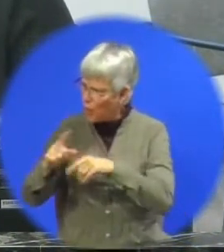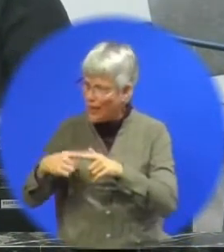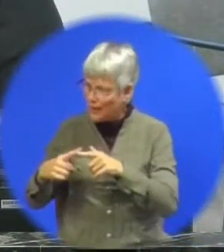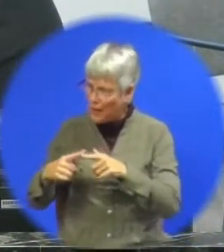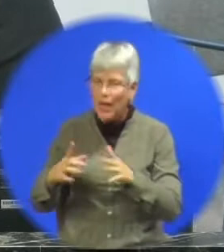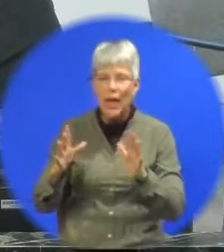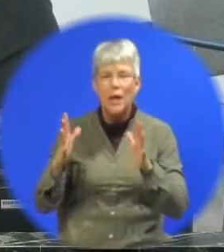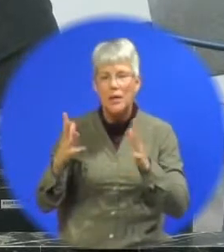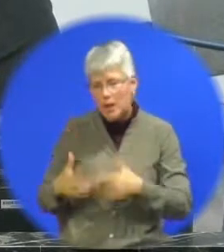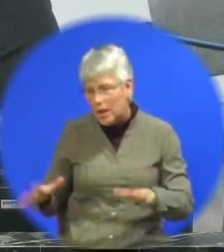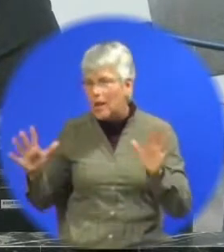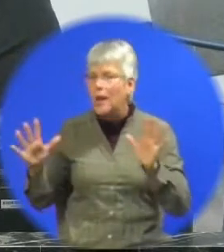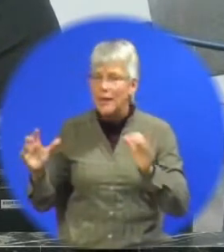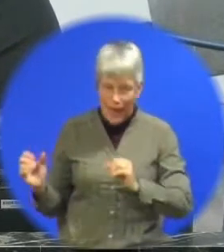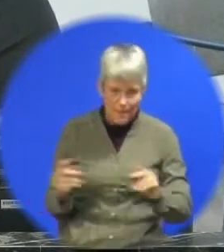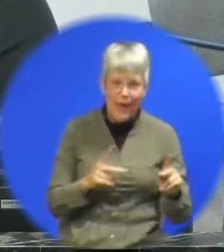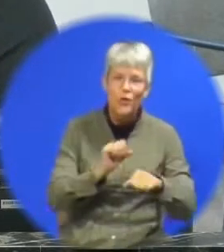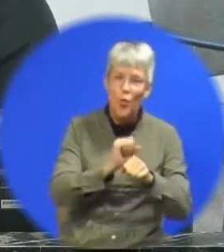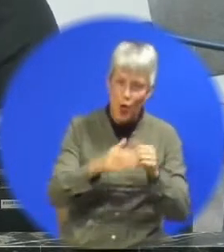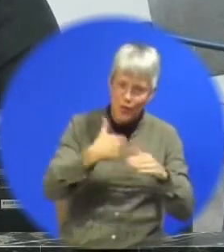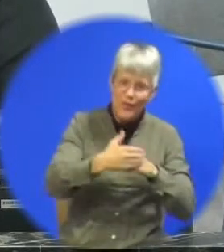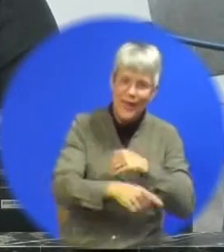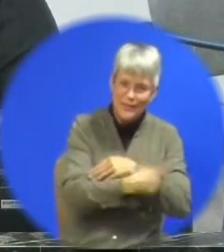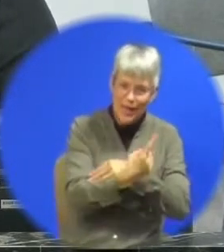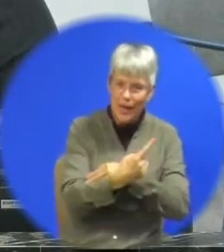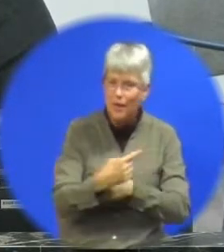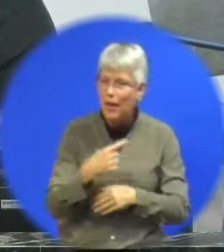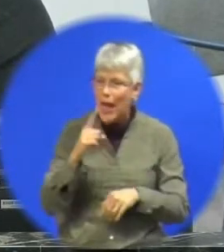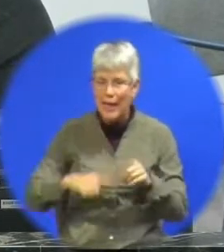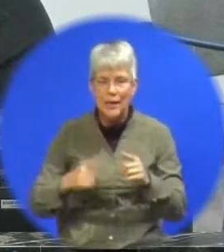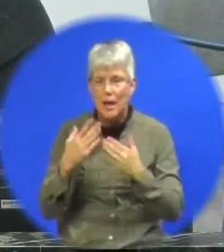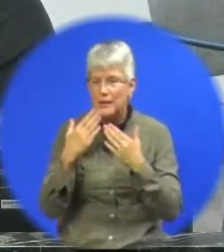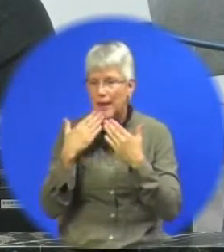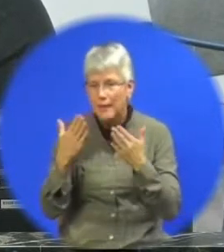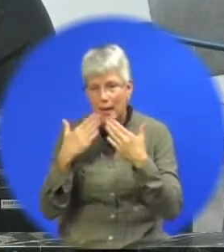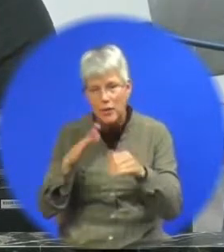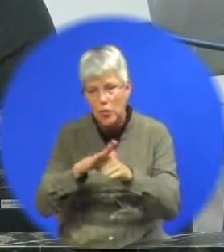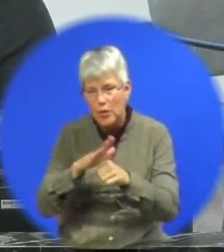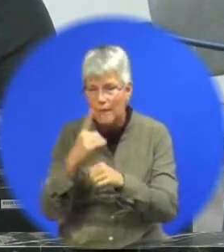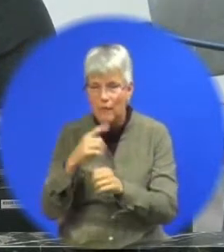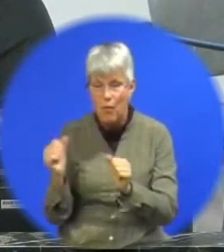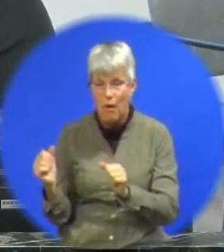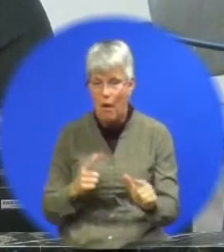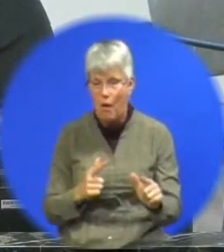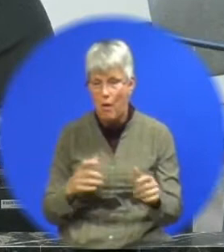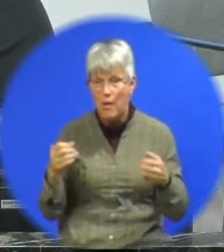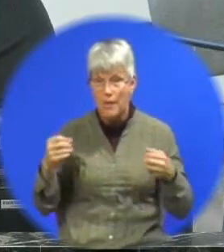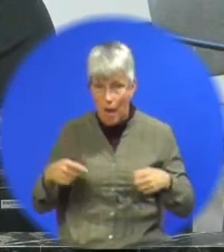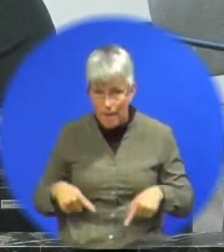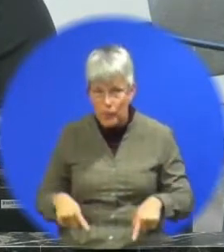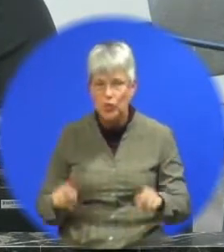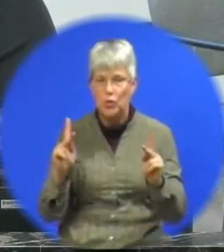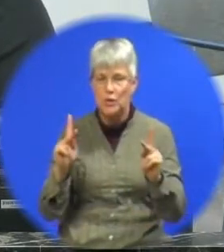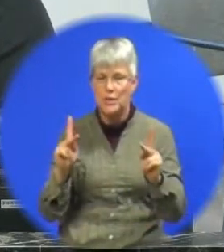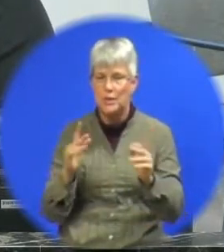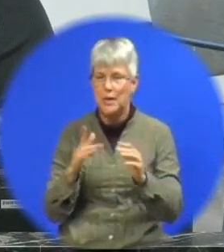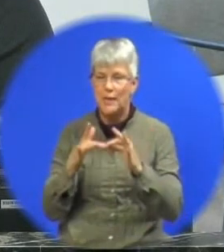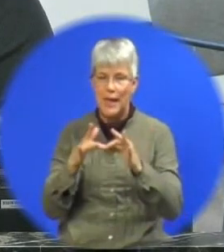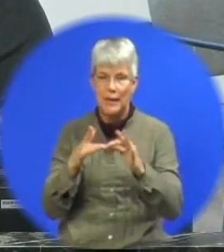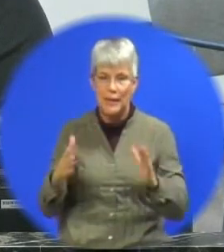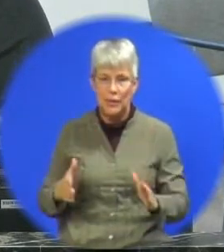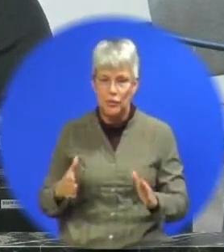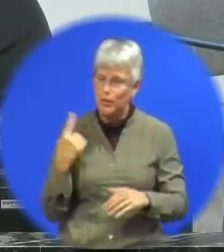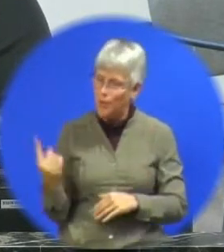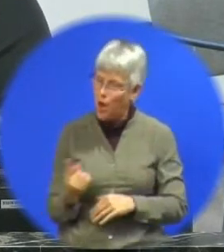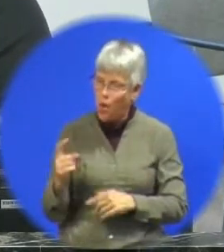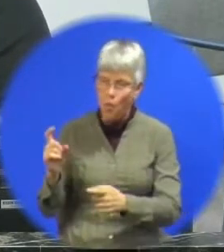day. I would just say I will never be able to say thank you enough for all the opportunities that all the leadership has always been able to give